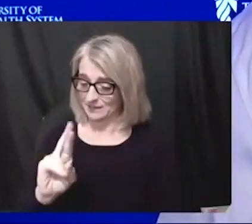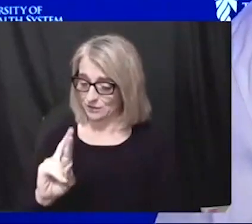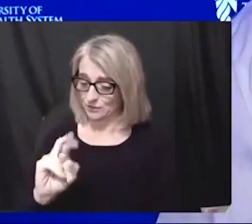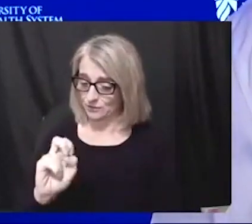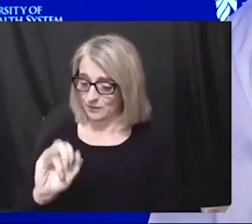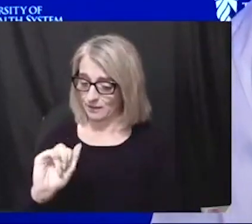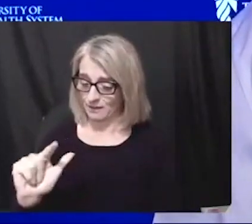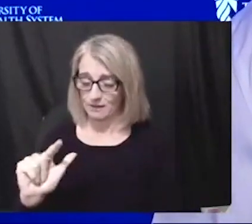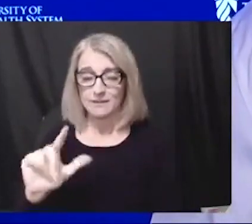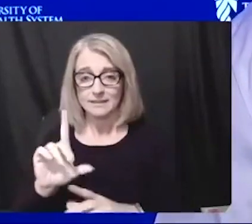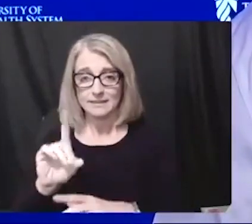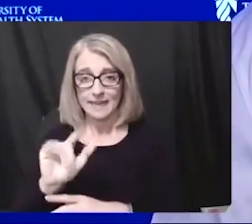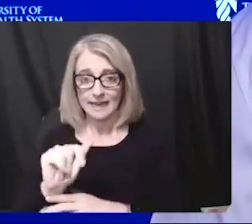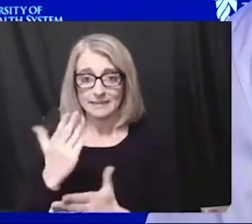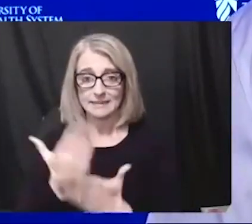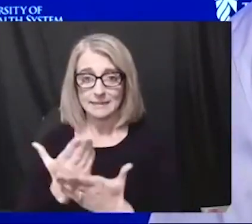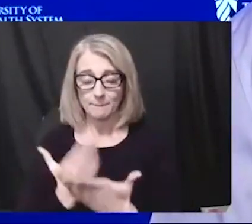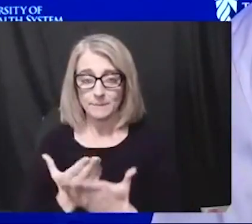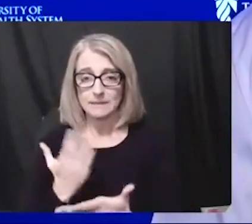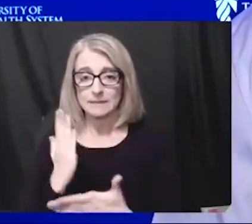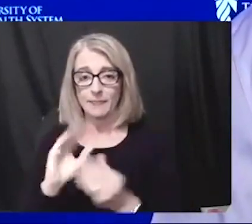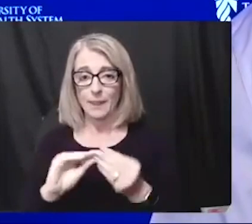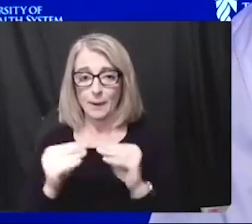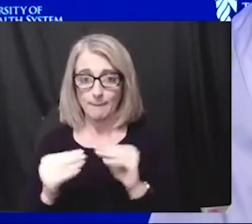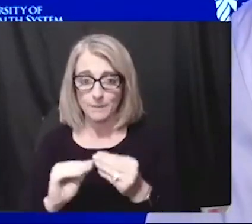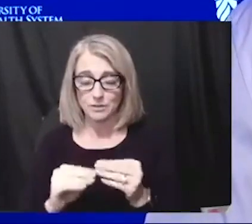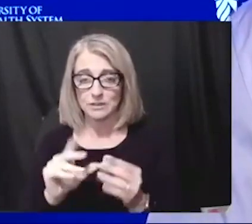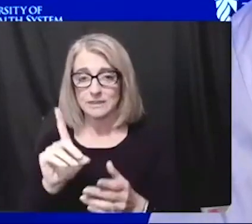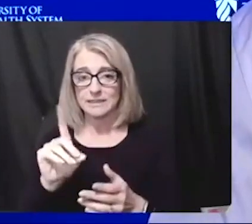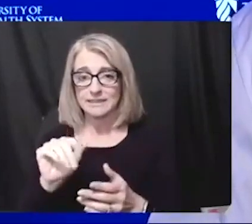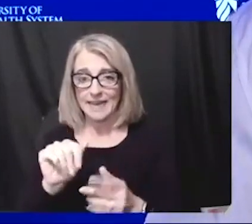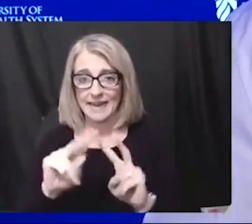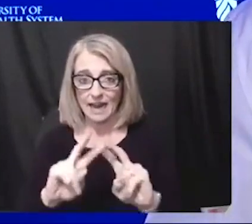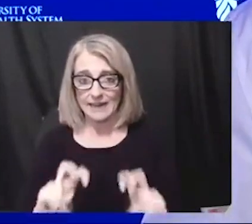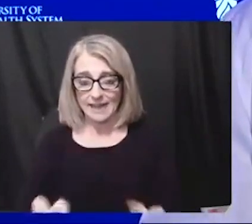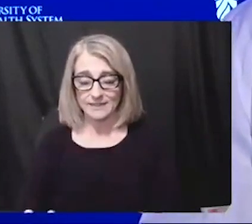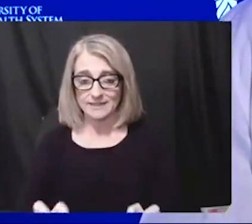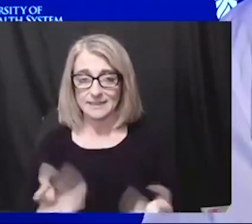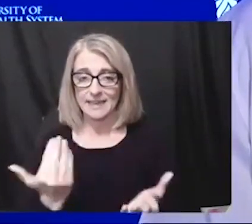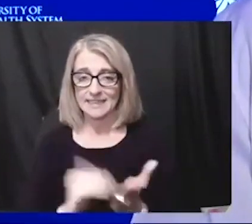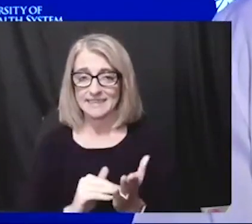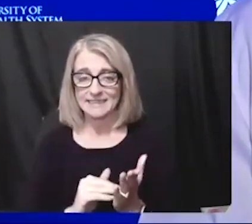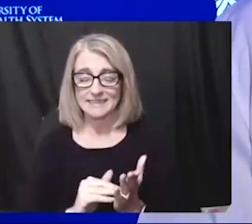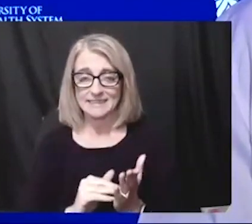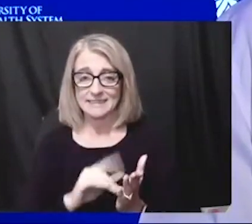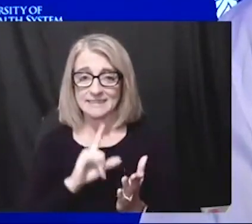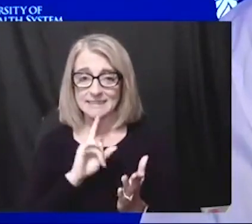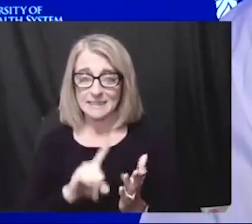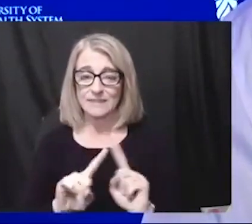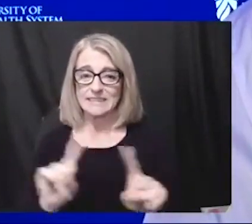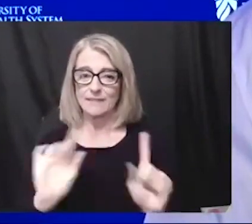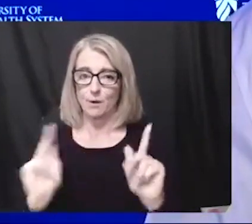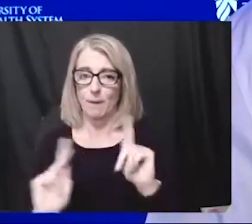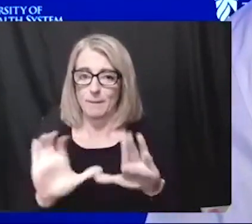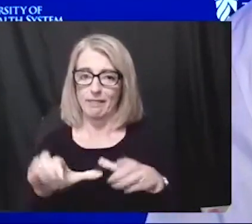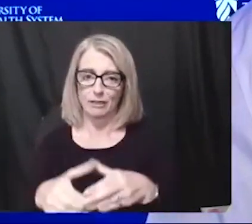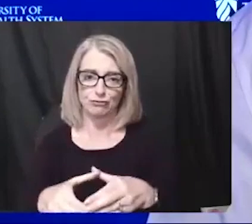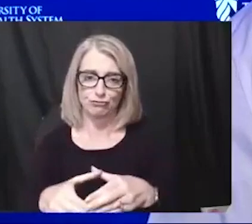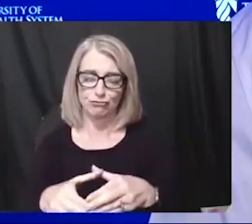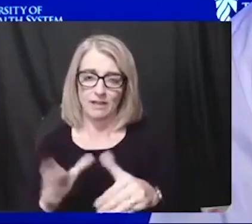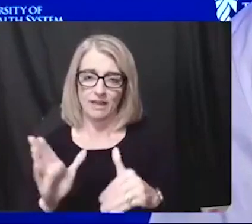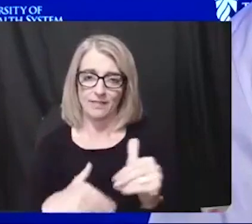social distancing, all those things we know that clearly have worked in this pandemic. Yeah. But sometimes we don't always know, period. And I think there are probably